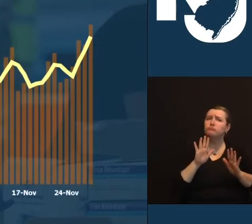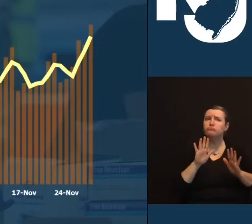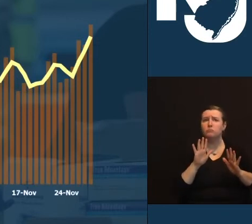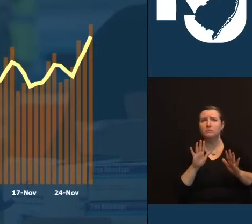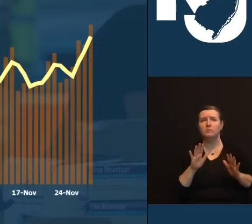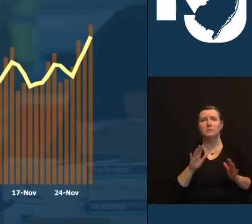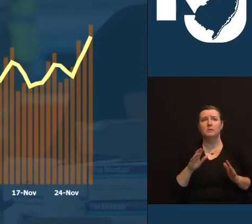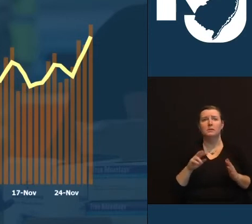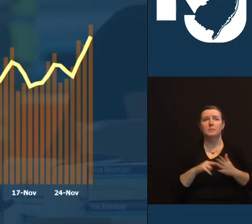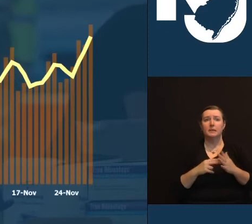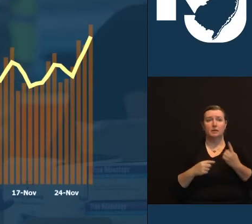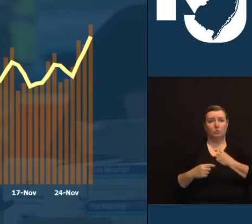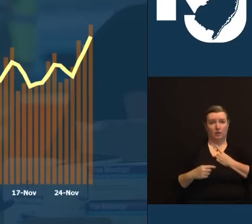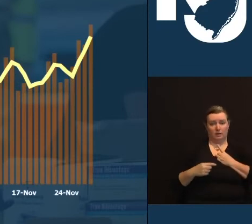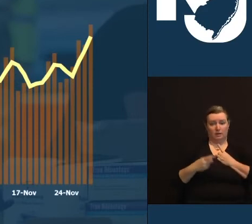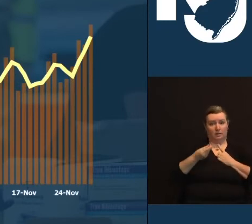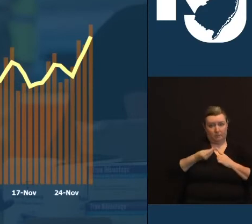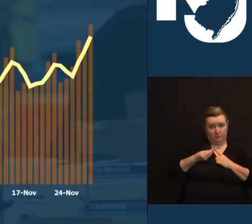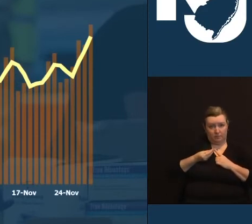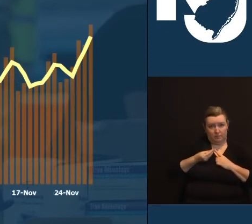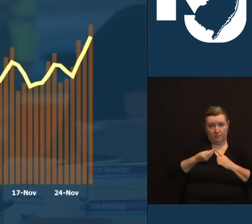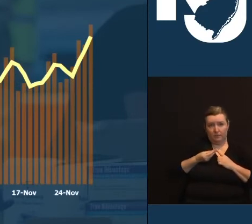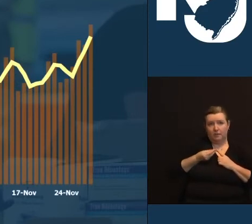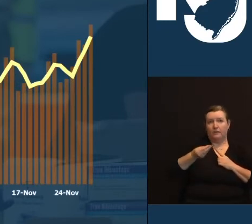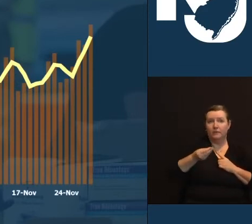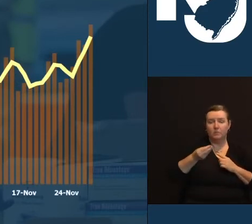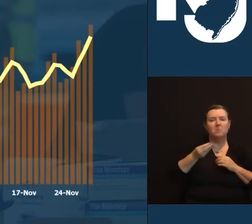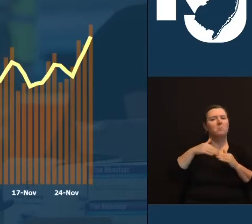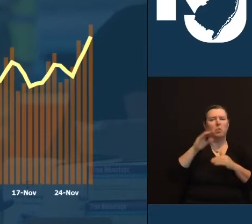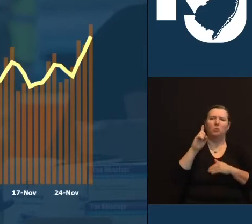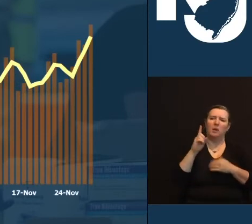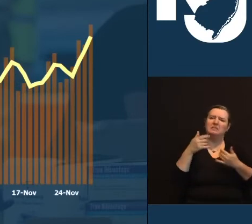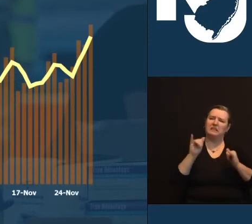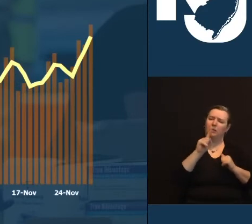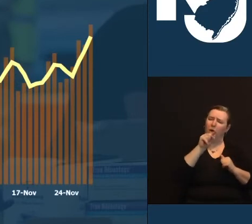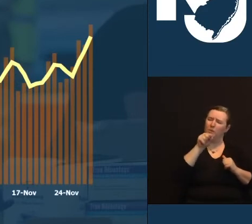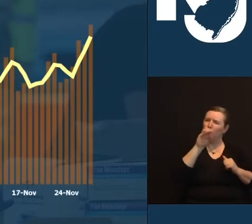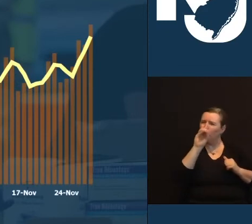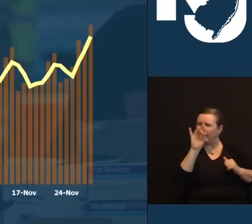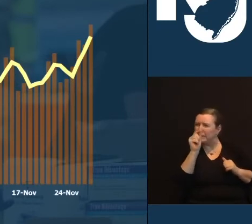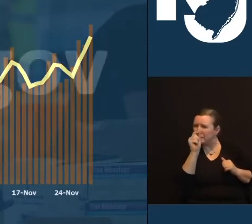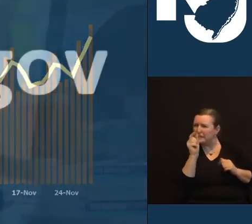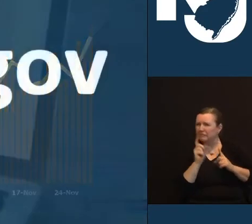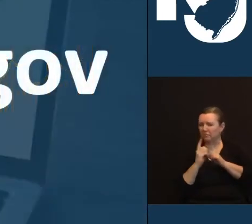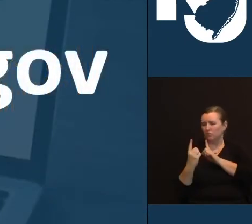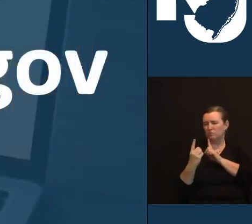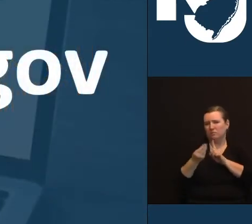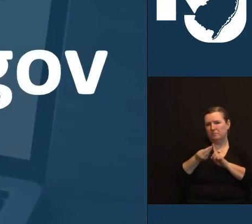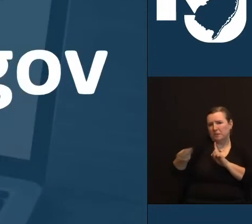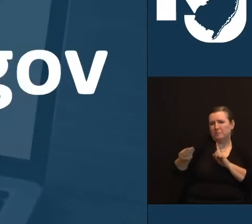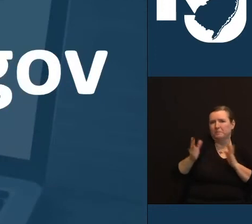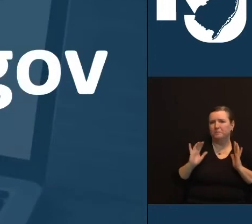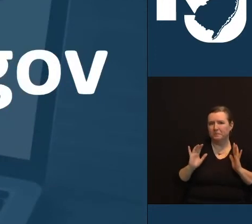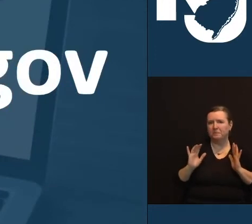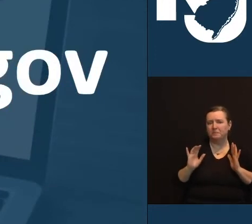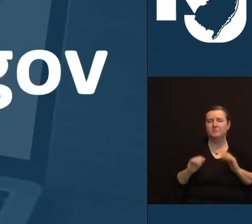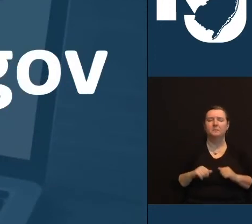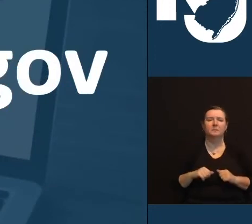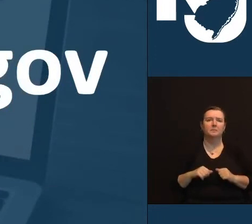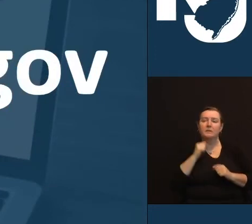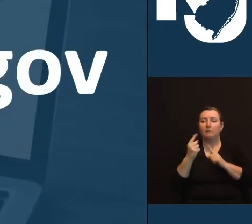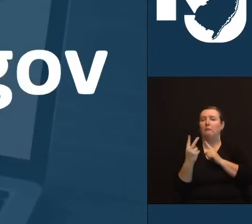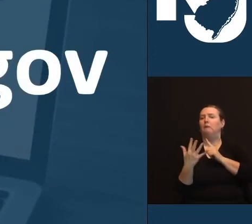case. This virus is still spreading. Since the beginning of October, each of these metrics that I've just